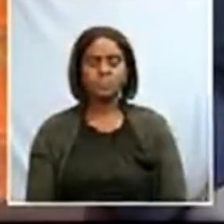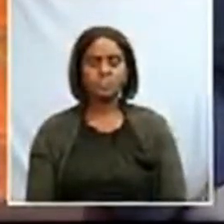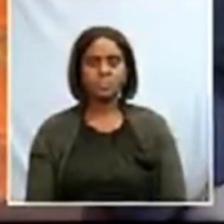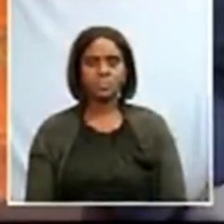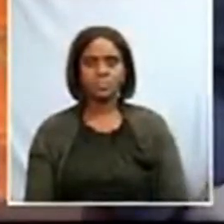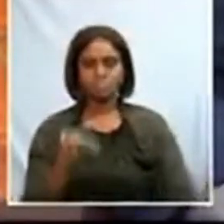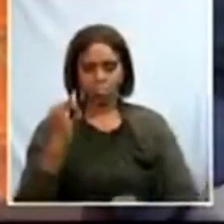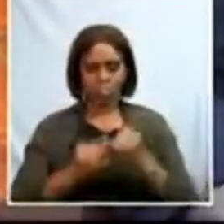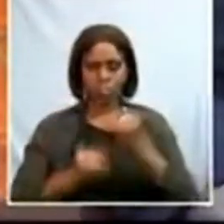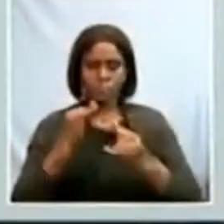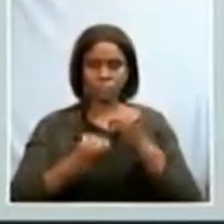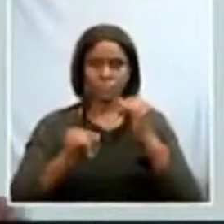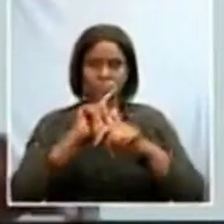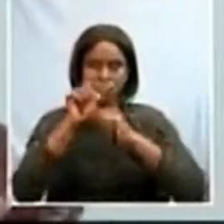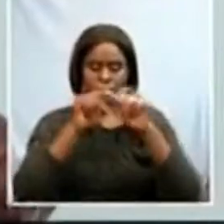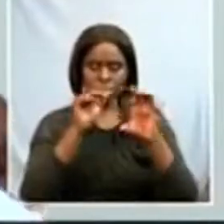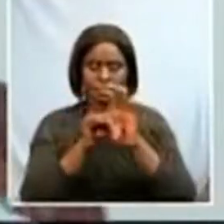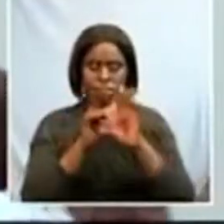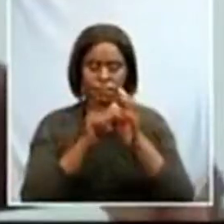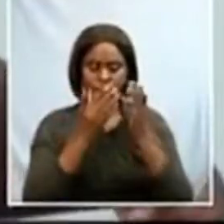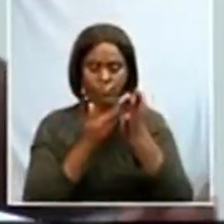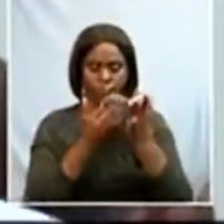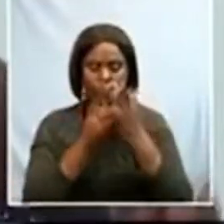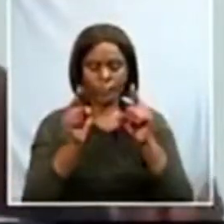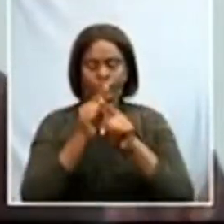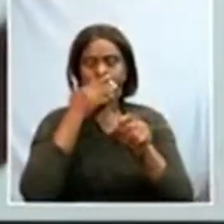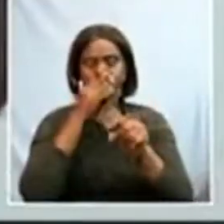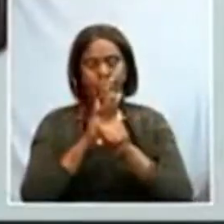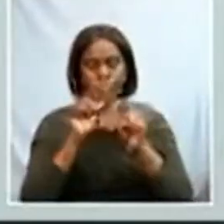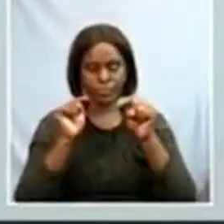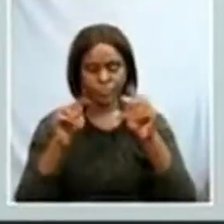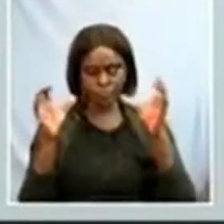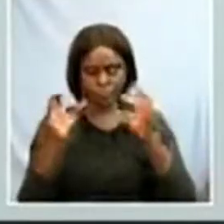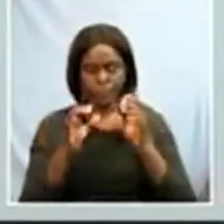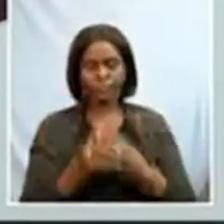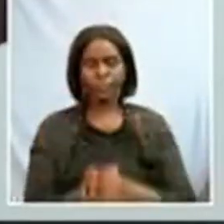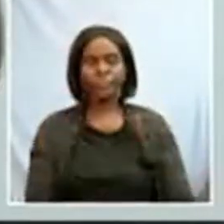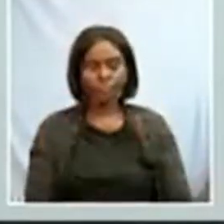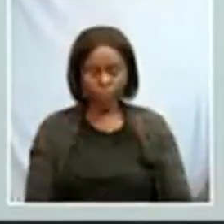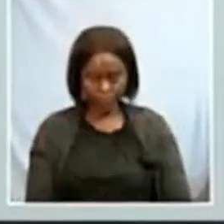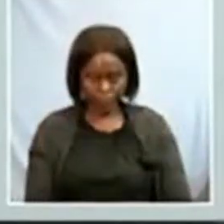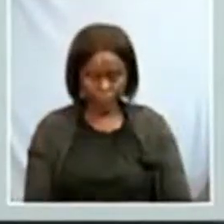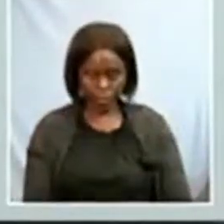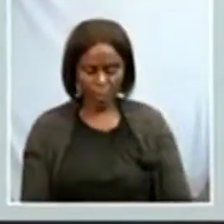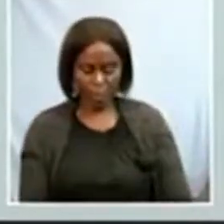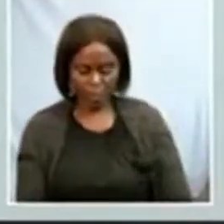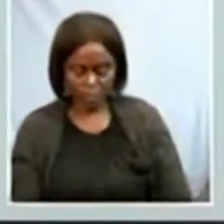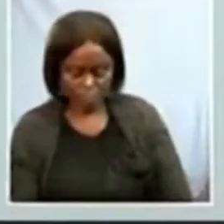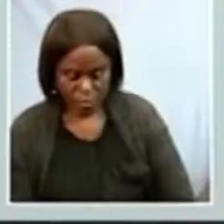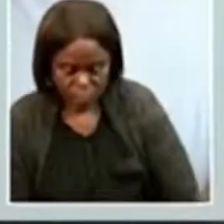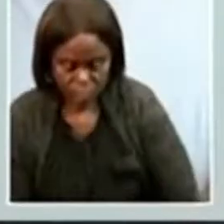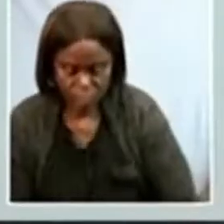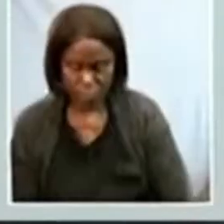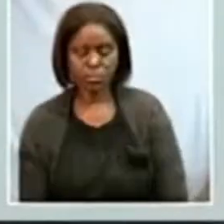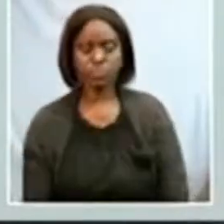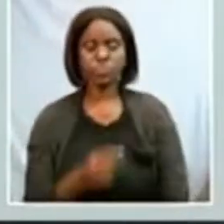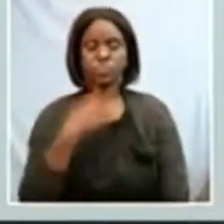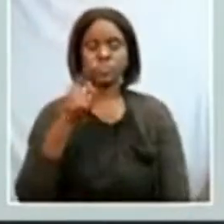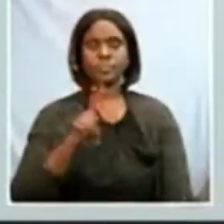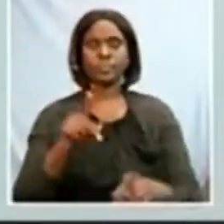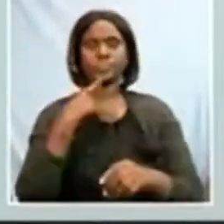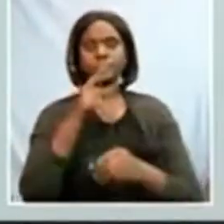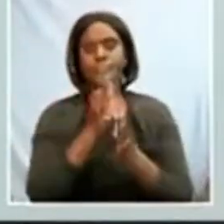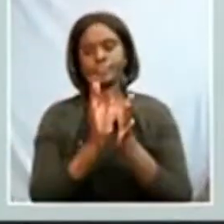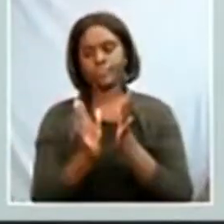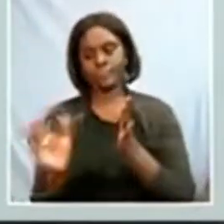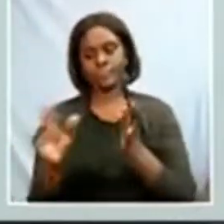My last question on this one is kindly assure the committee on those that diverted